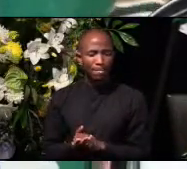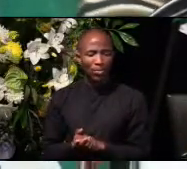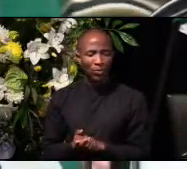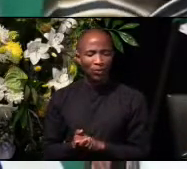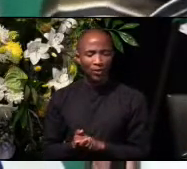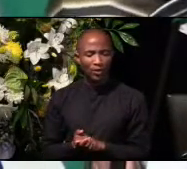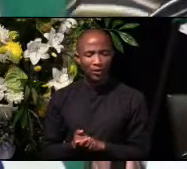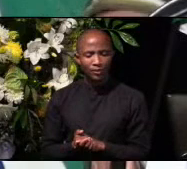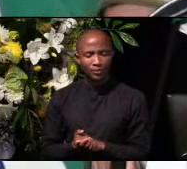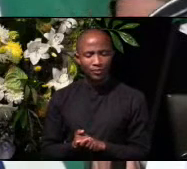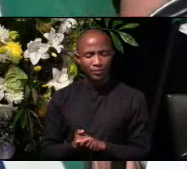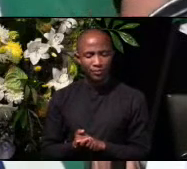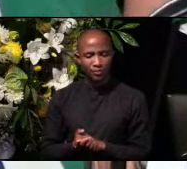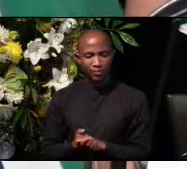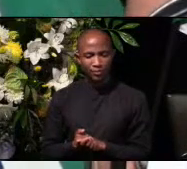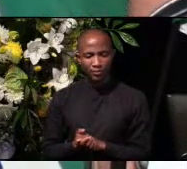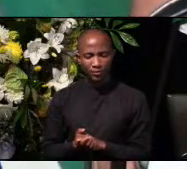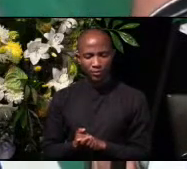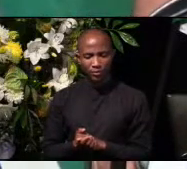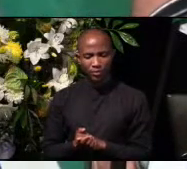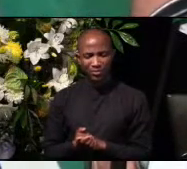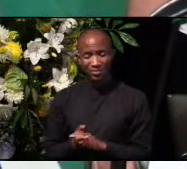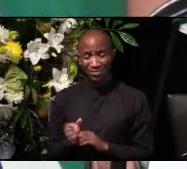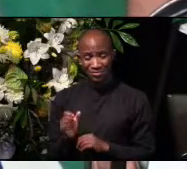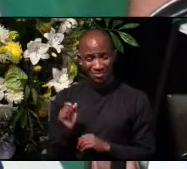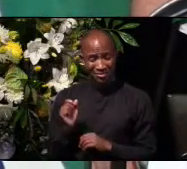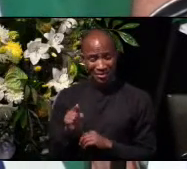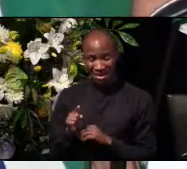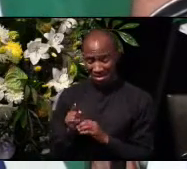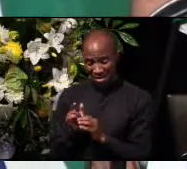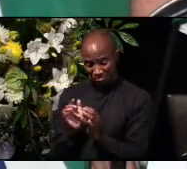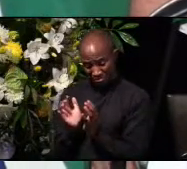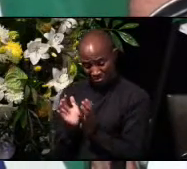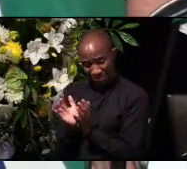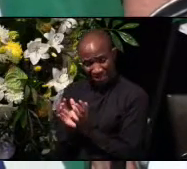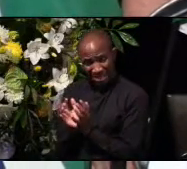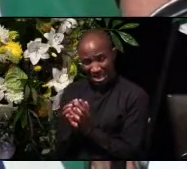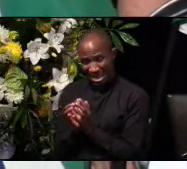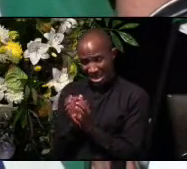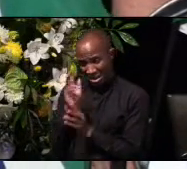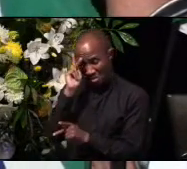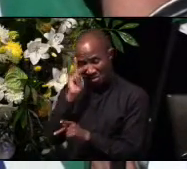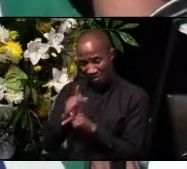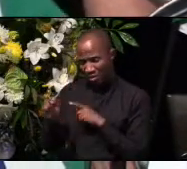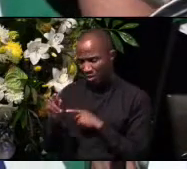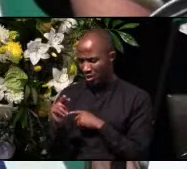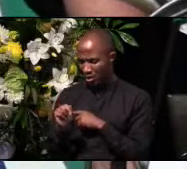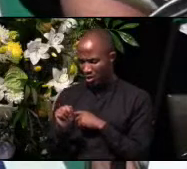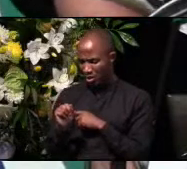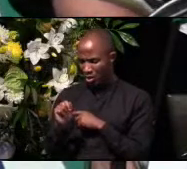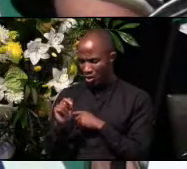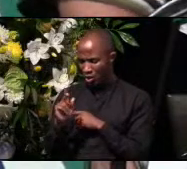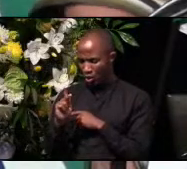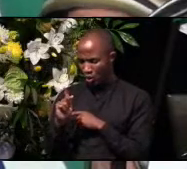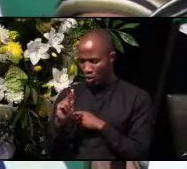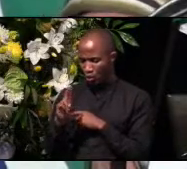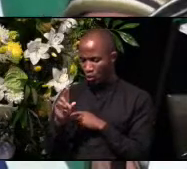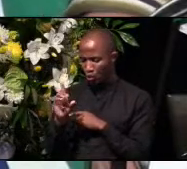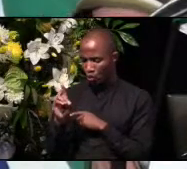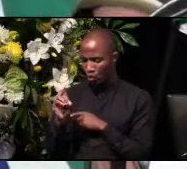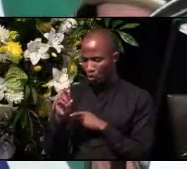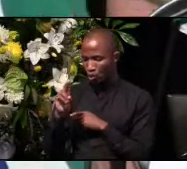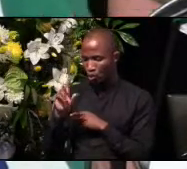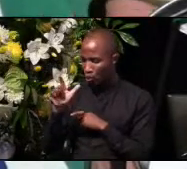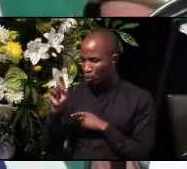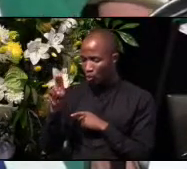it is for that reason that I've had meetings with professor to say even